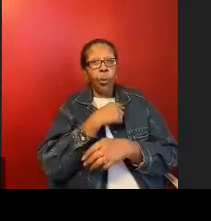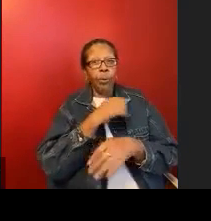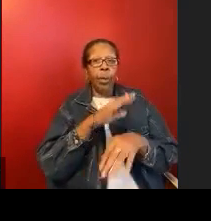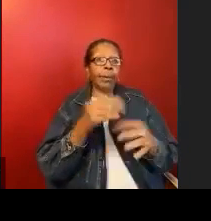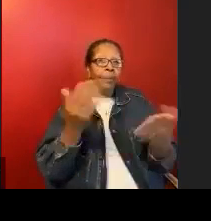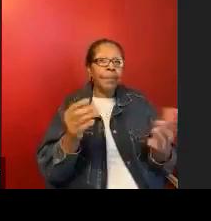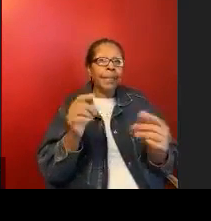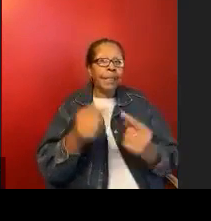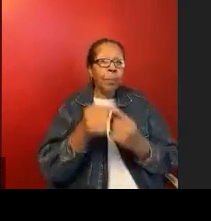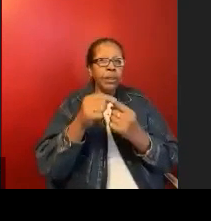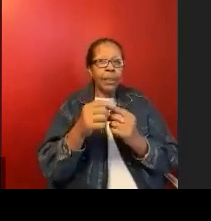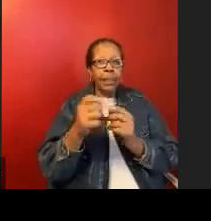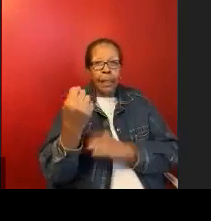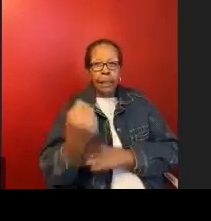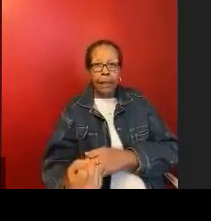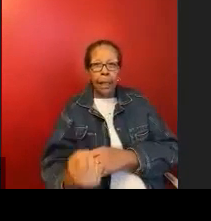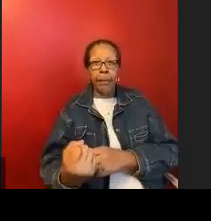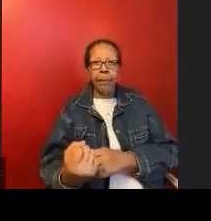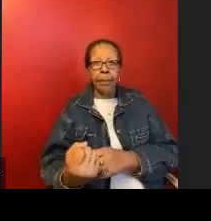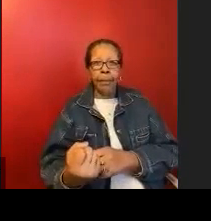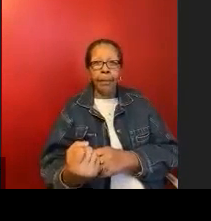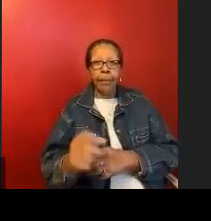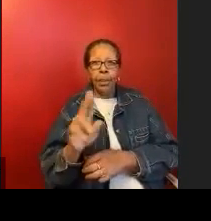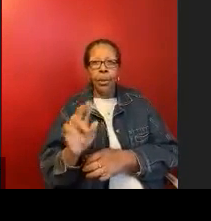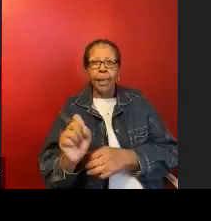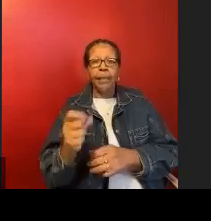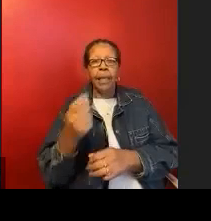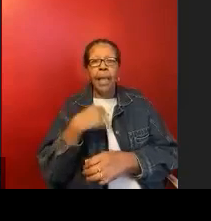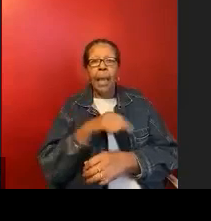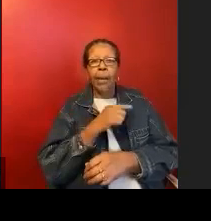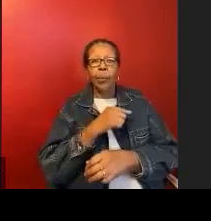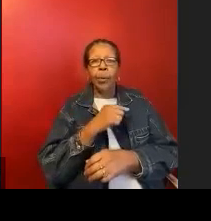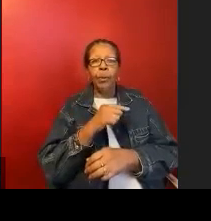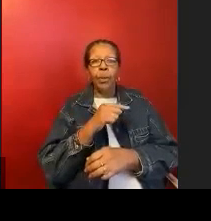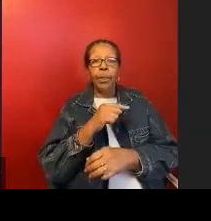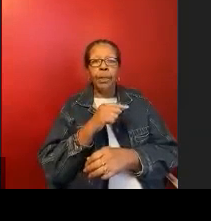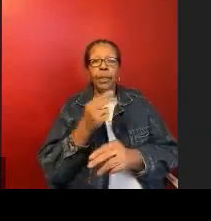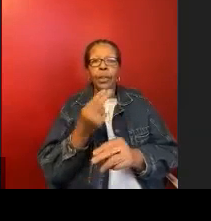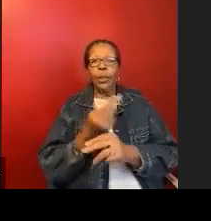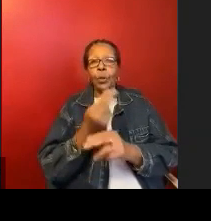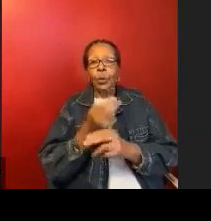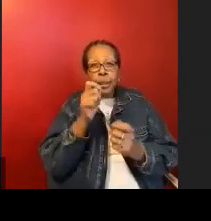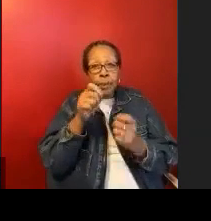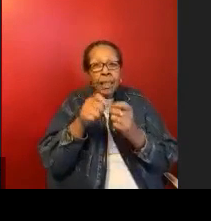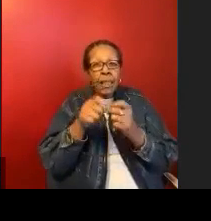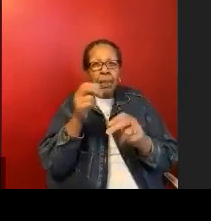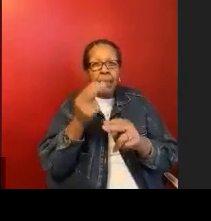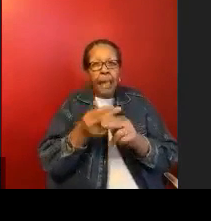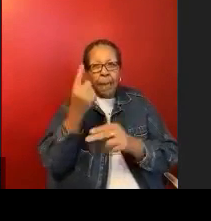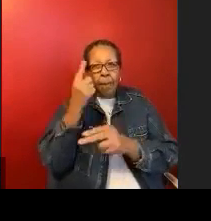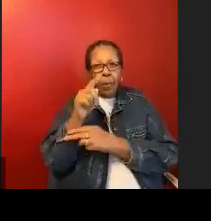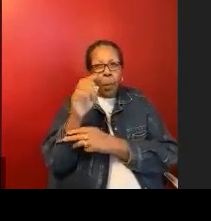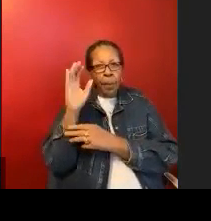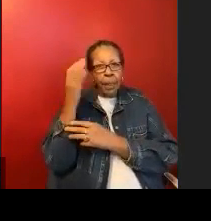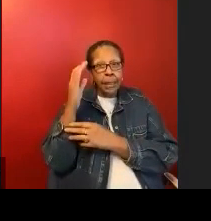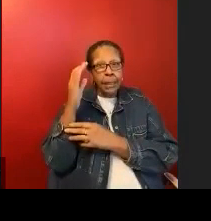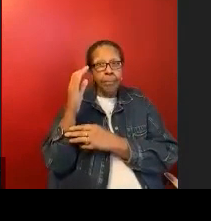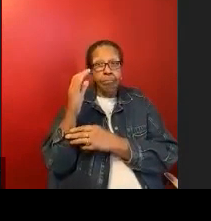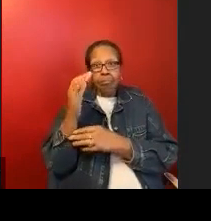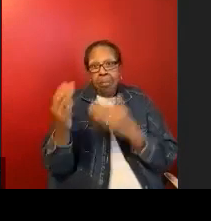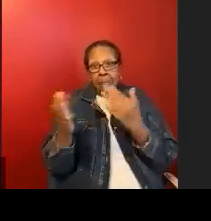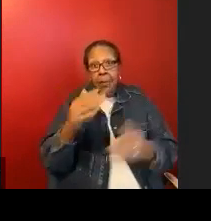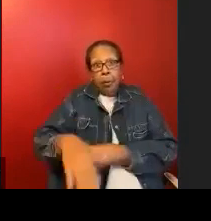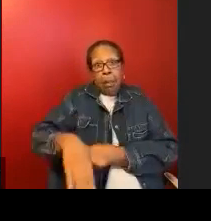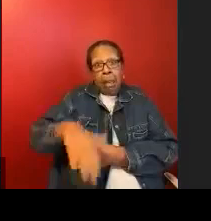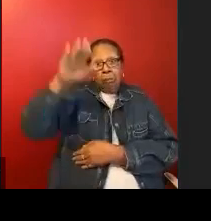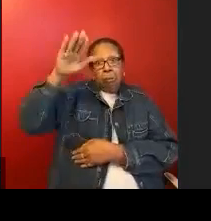south practically has a nickname. And we used to call this cousin by a particular name, even into adulthood.